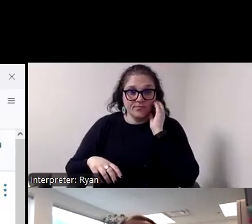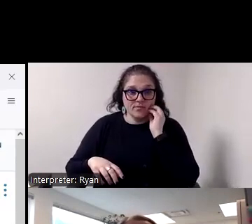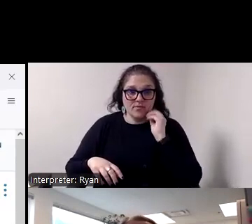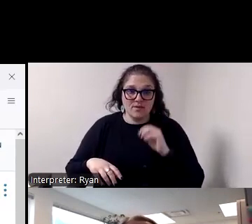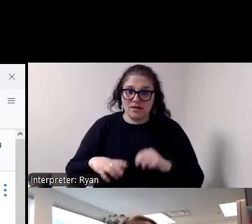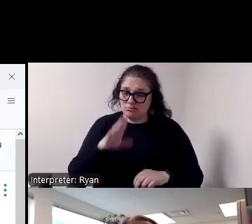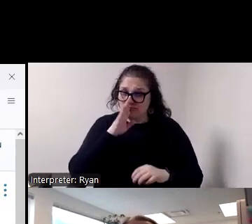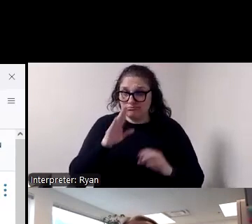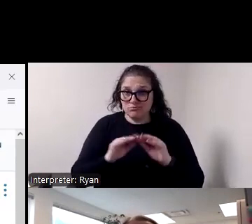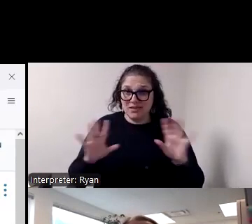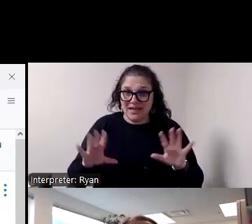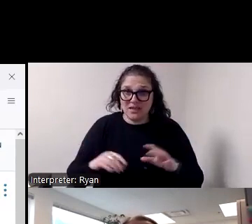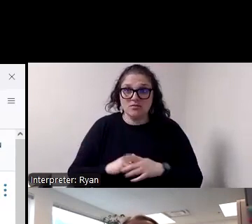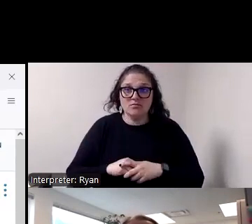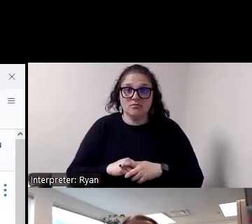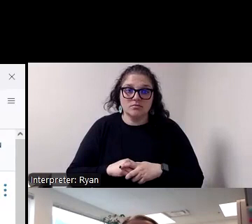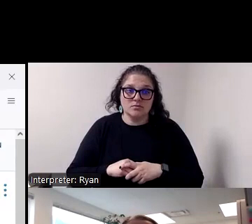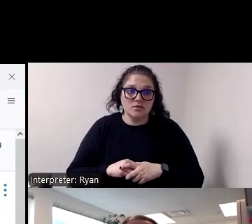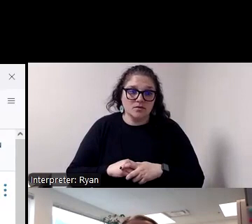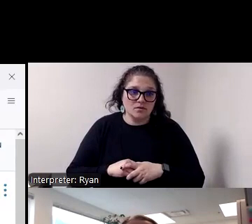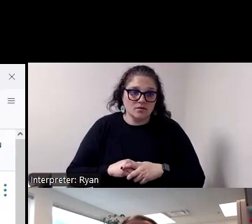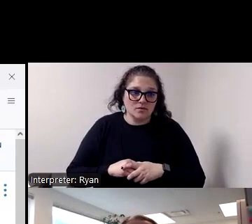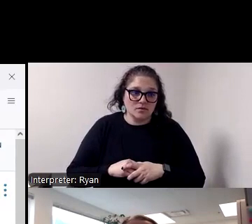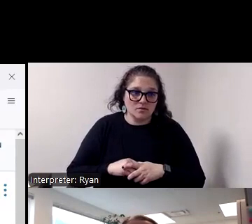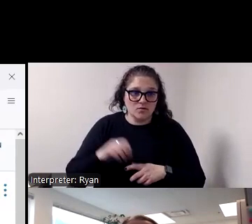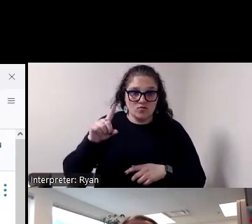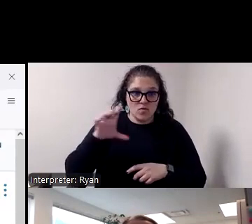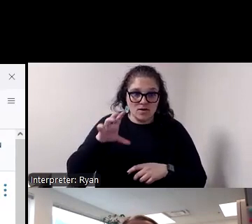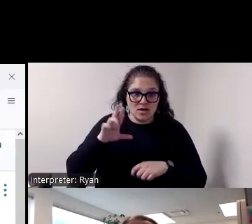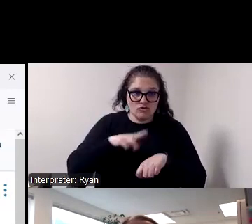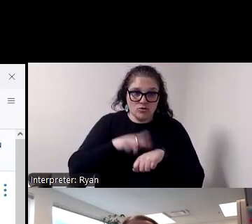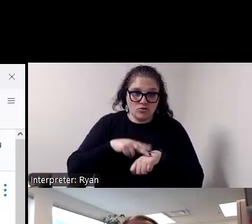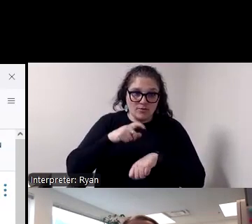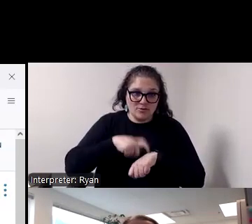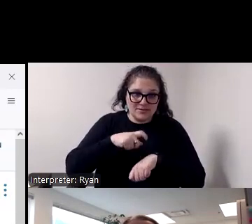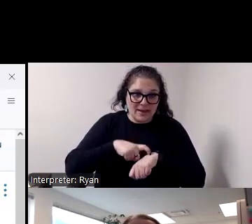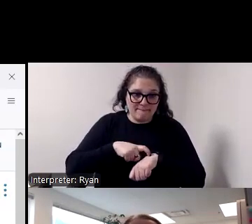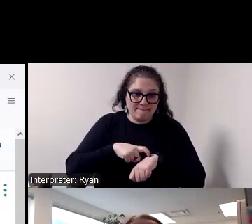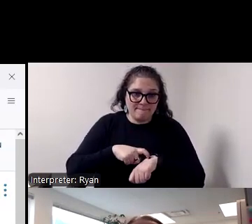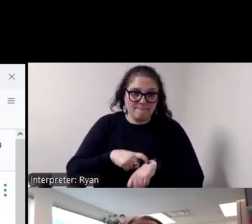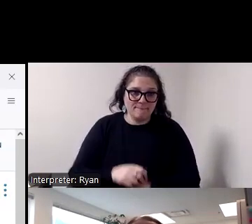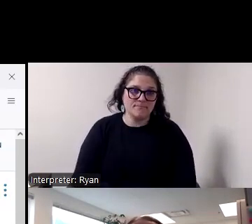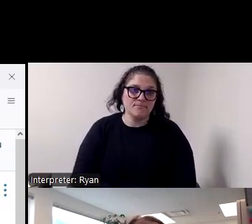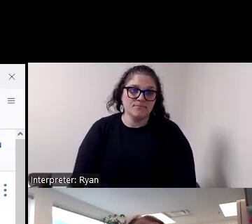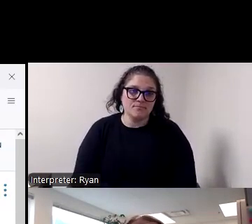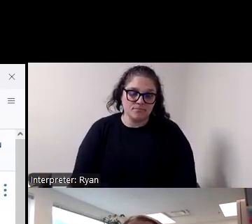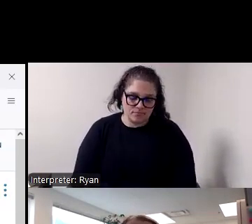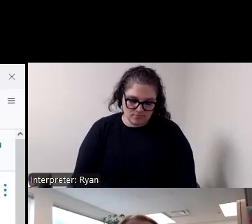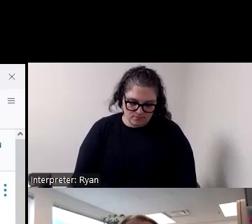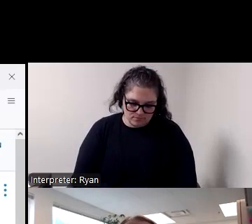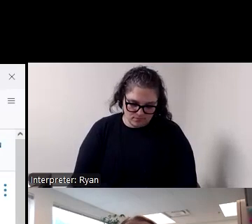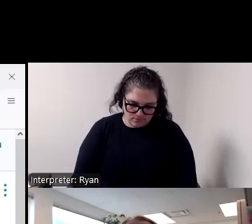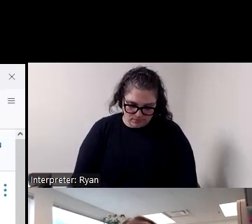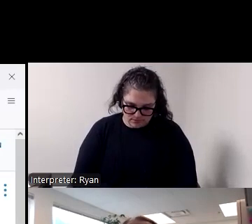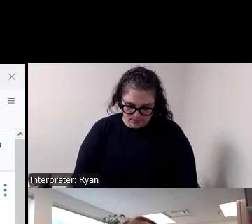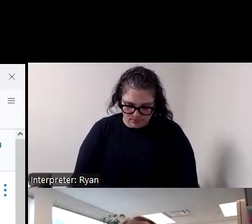pretty straightforward. You know, we've got our 100 regular time, and it even kind of shows that if you hover over it. So I